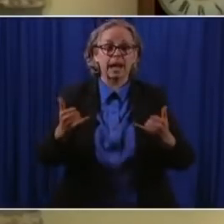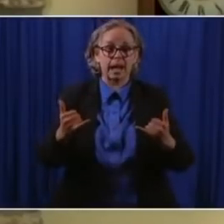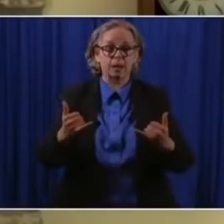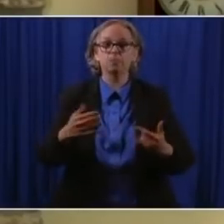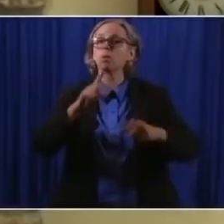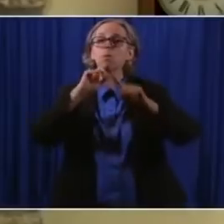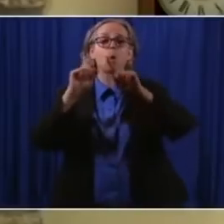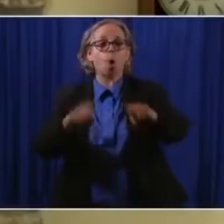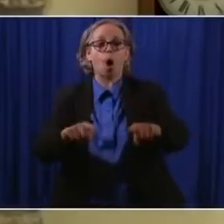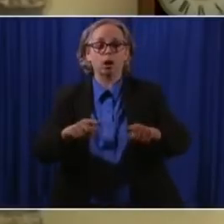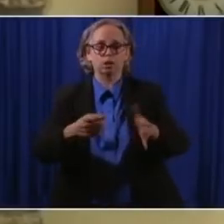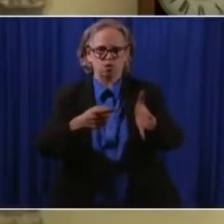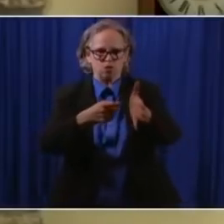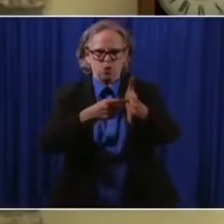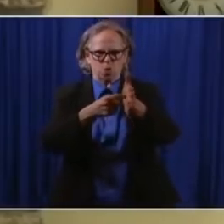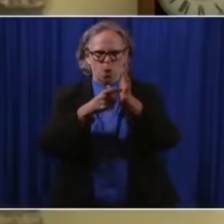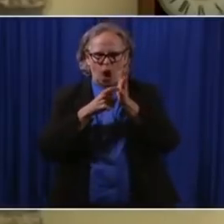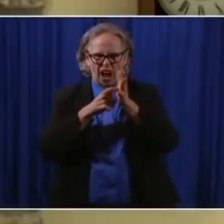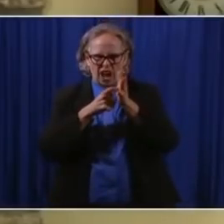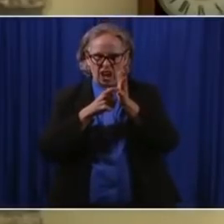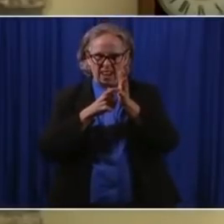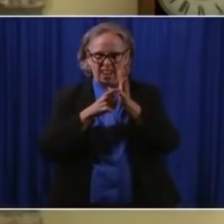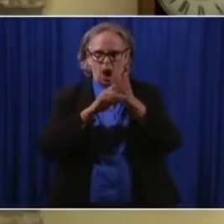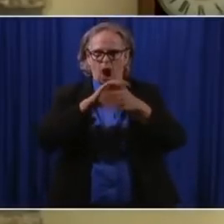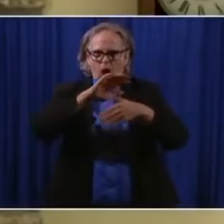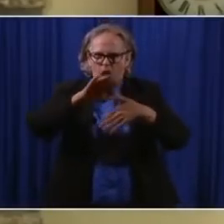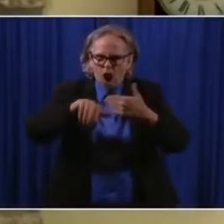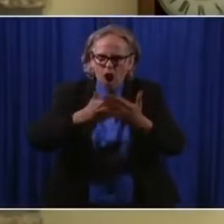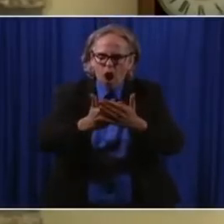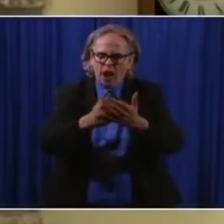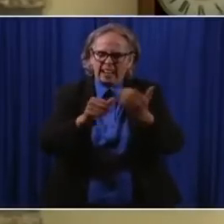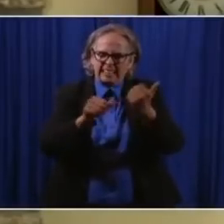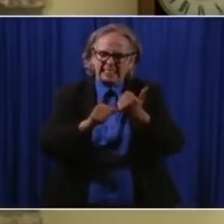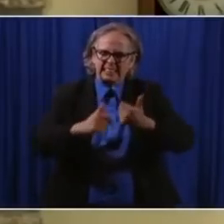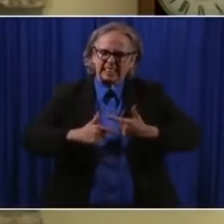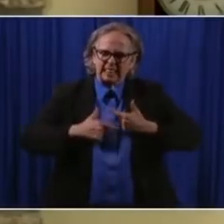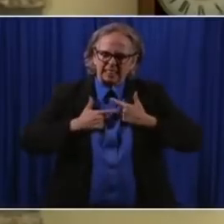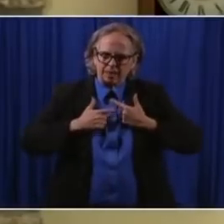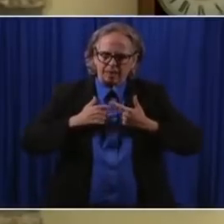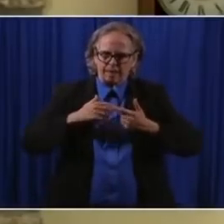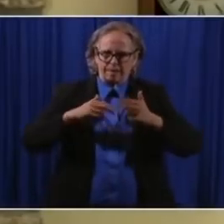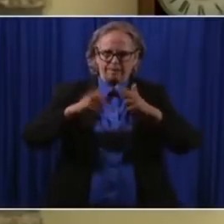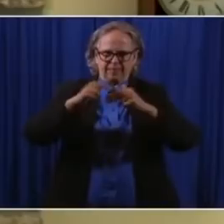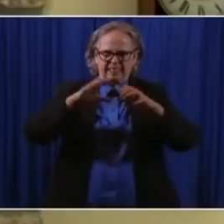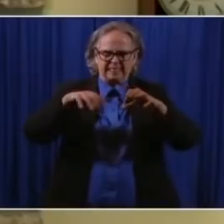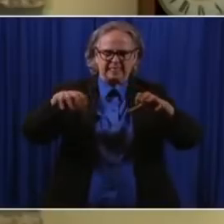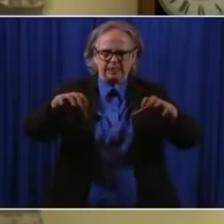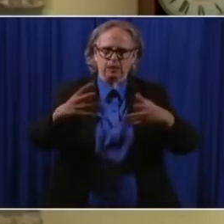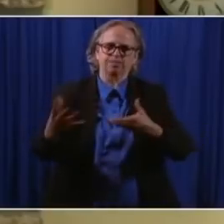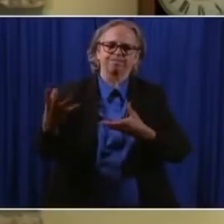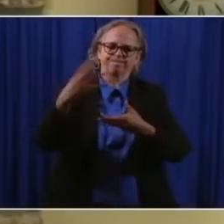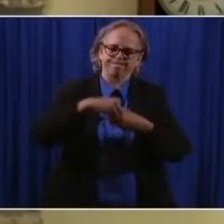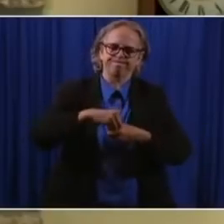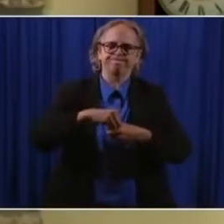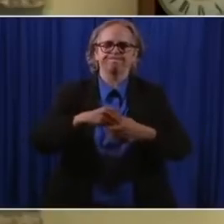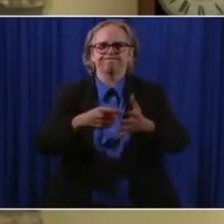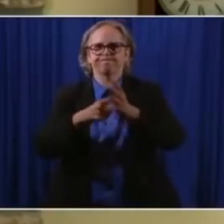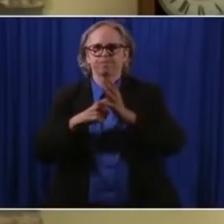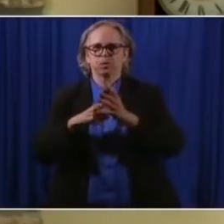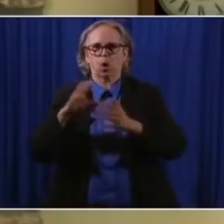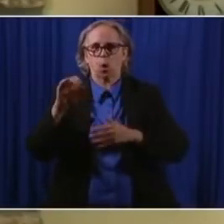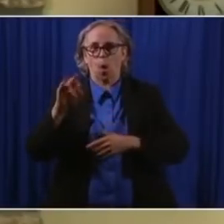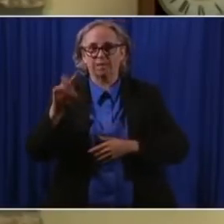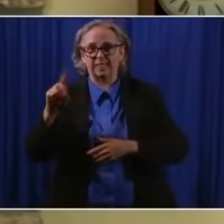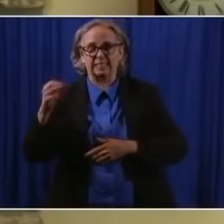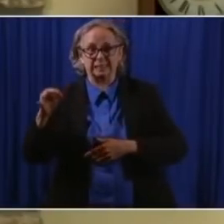living facilities to participate in COVID-19 testing, as I've outlined, for staff and for residents. The order and related